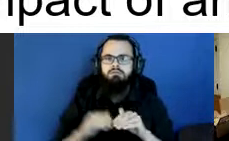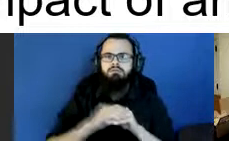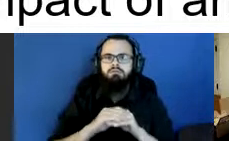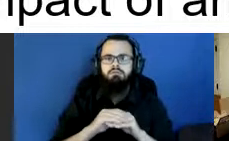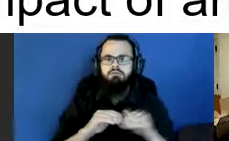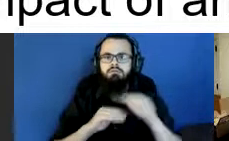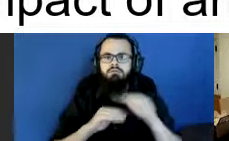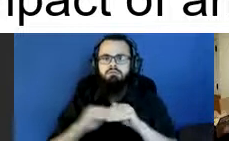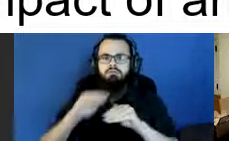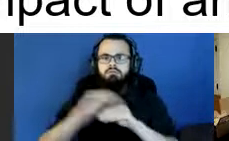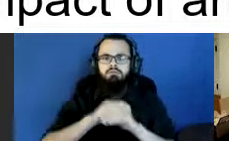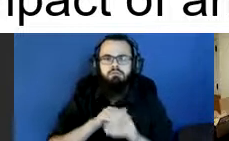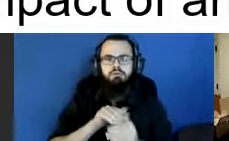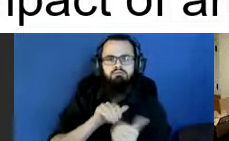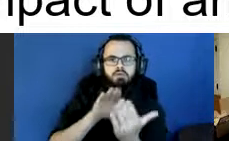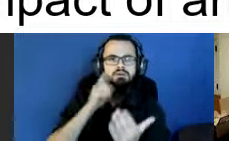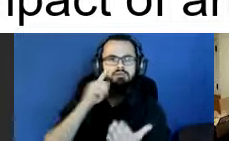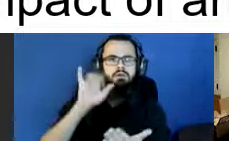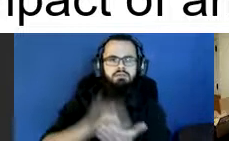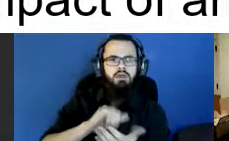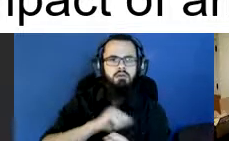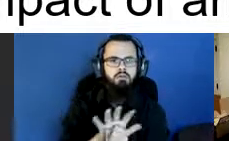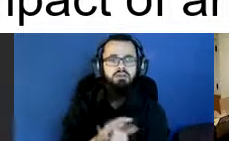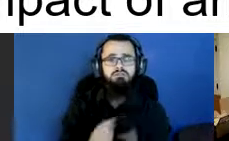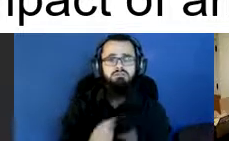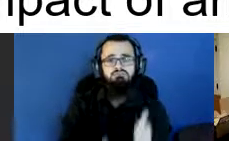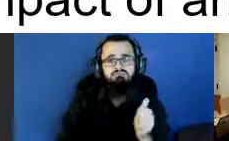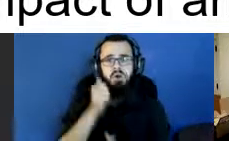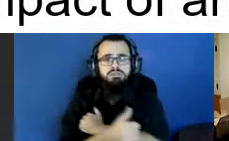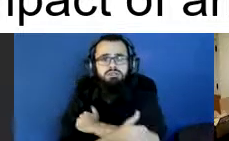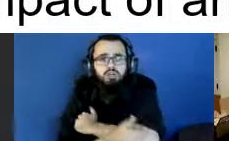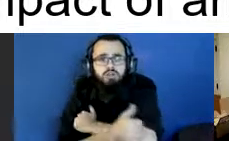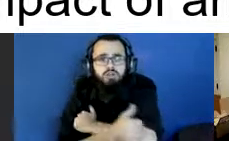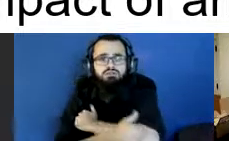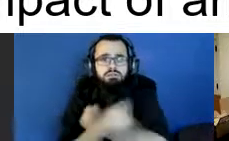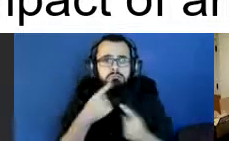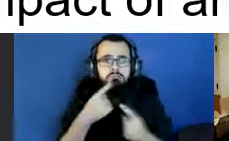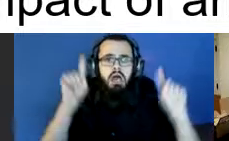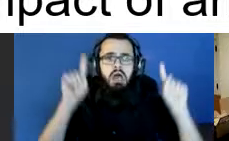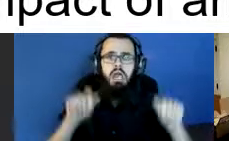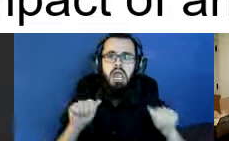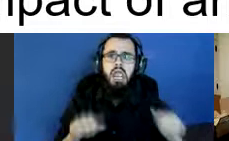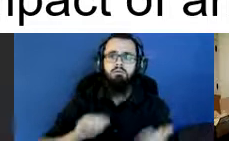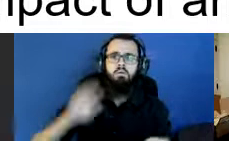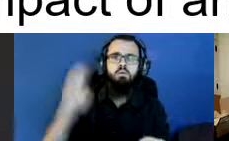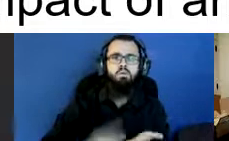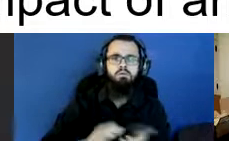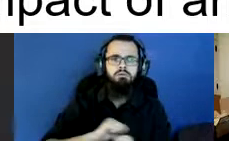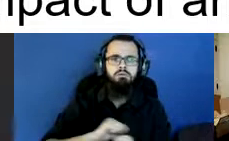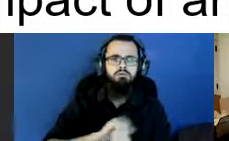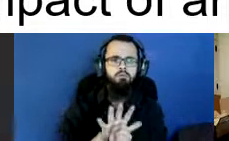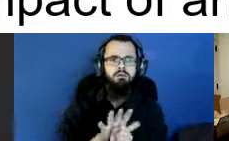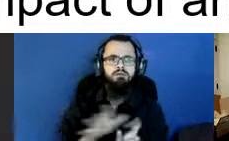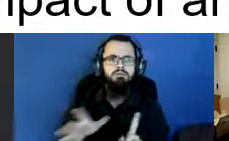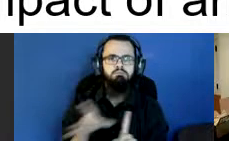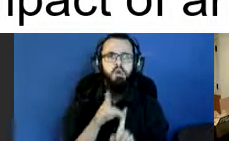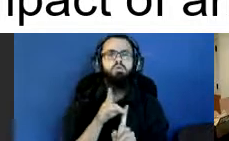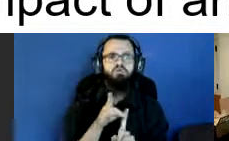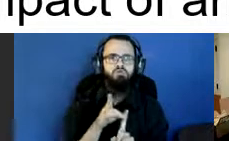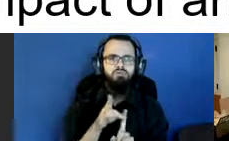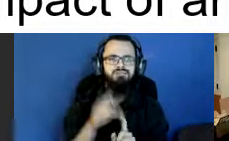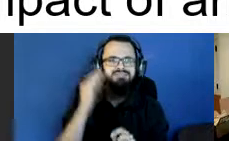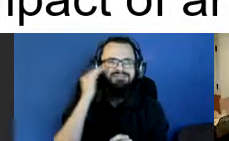tamp down COVID even before we had access to vaccines, and many of them still don't. So you may have seen it referred to as sort of